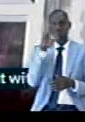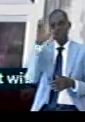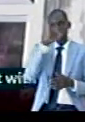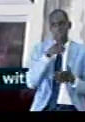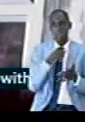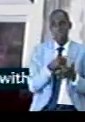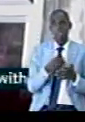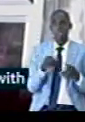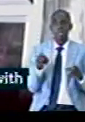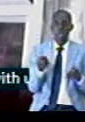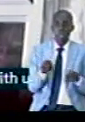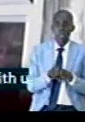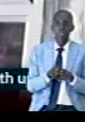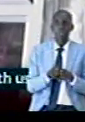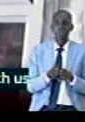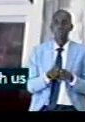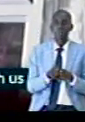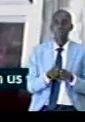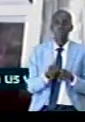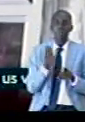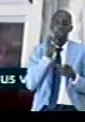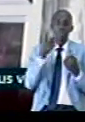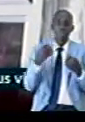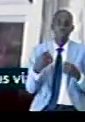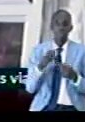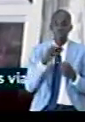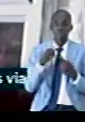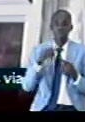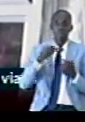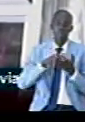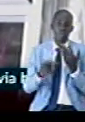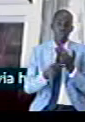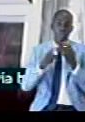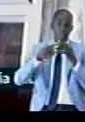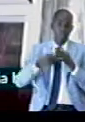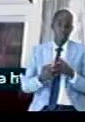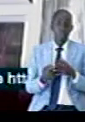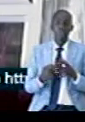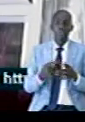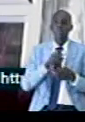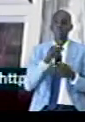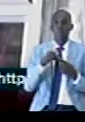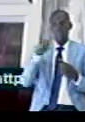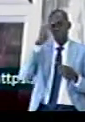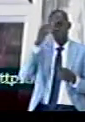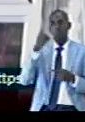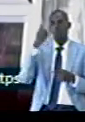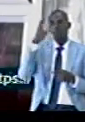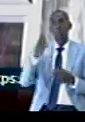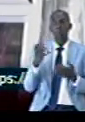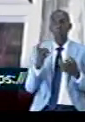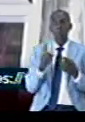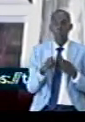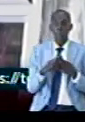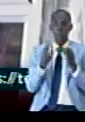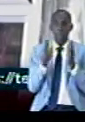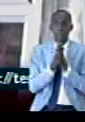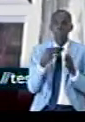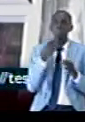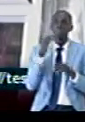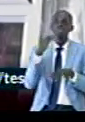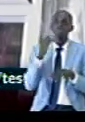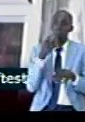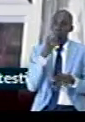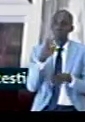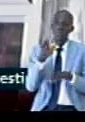the program, and when the program starts, when the man of God wants to pray, he asks everybody to hold that place that you